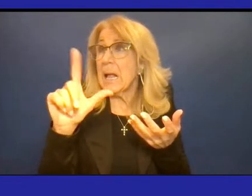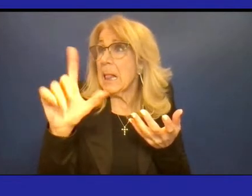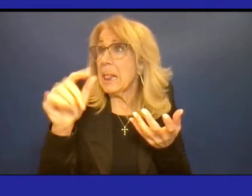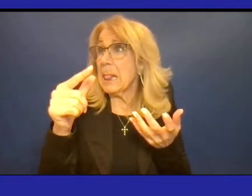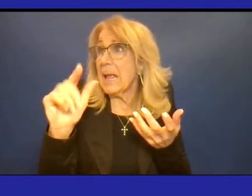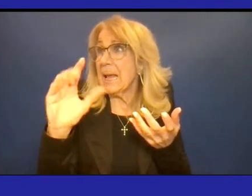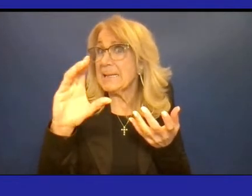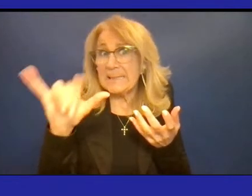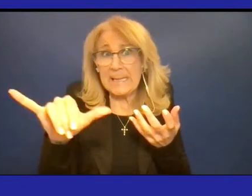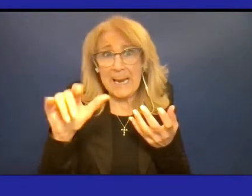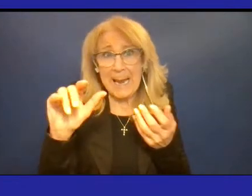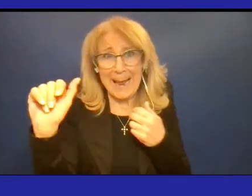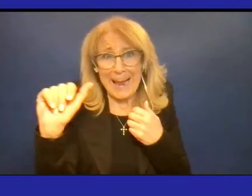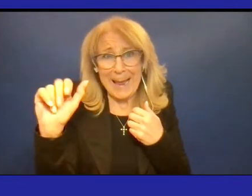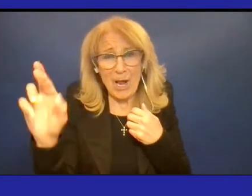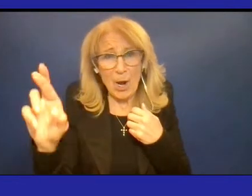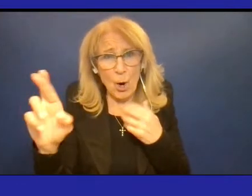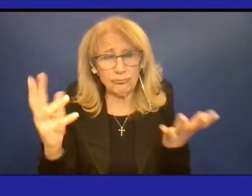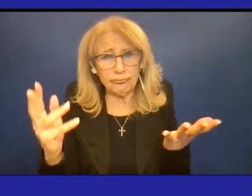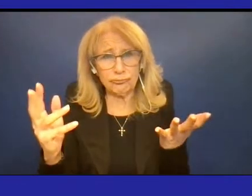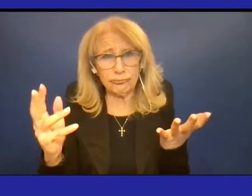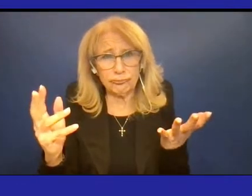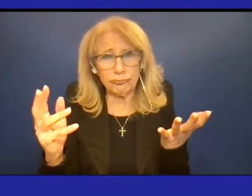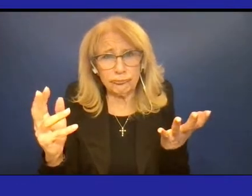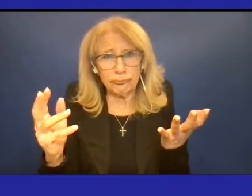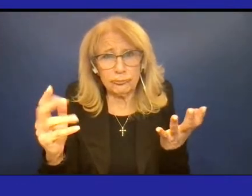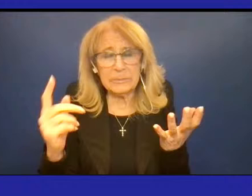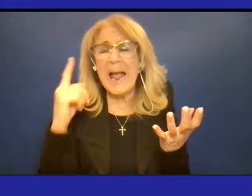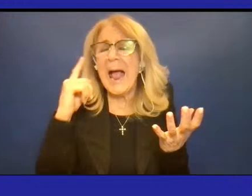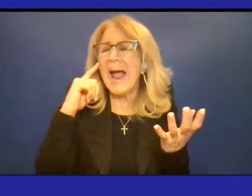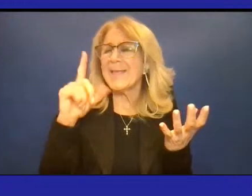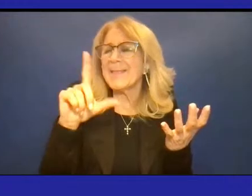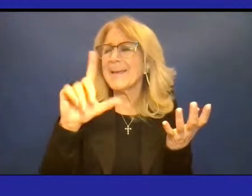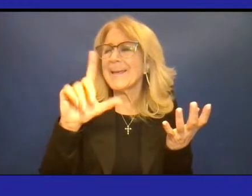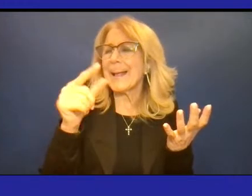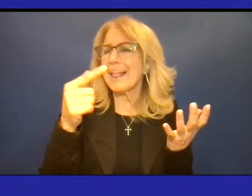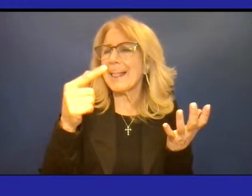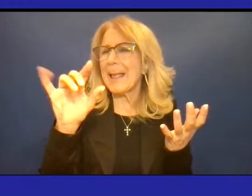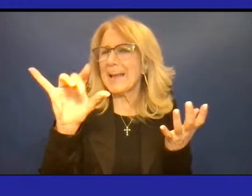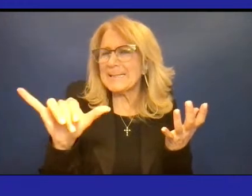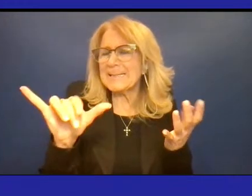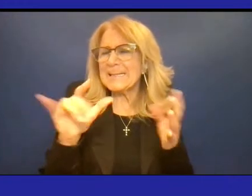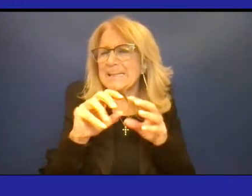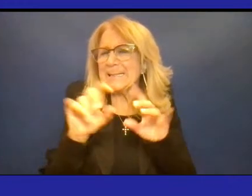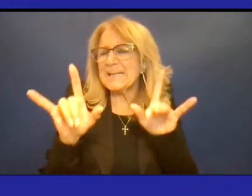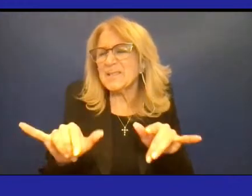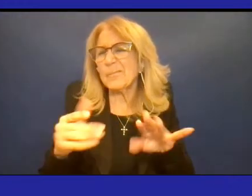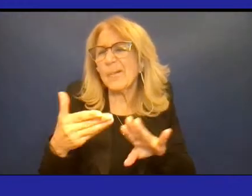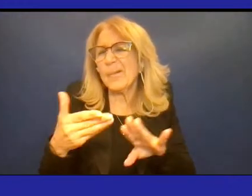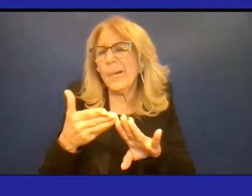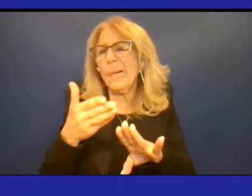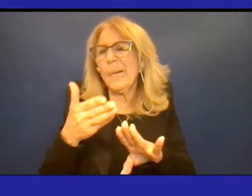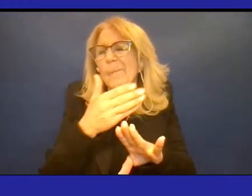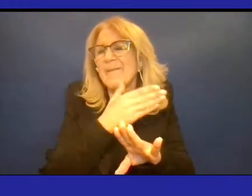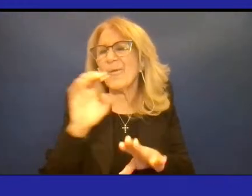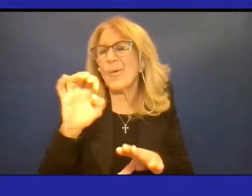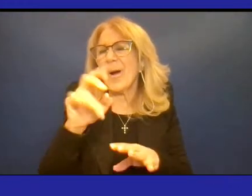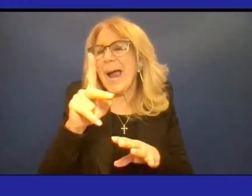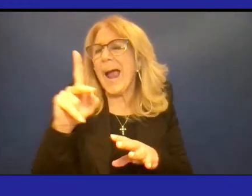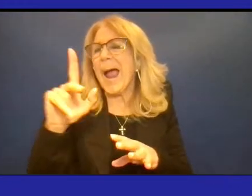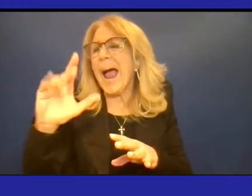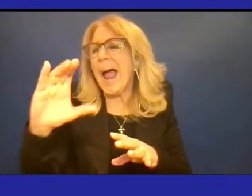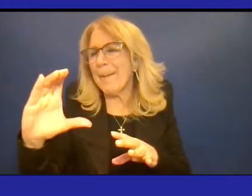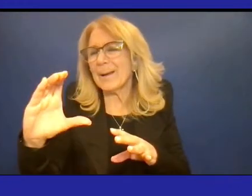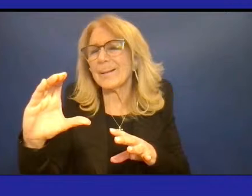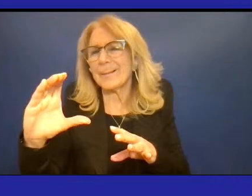significance of. Yeah, so by and large, I think the legacy systems were more meaningful before kind of Epic was fully implemented, and we sort of still